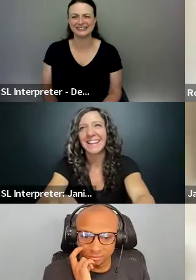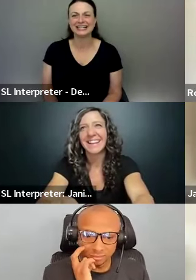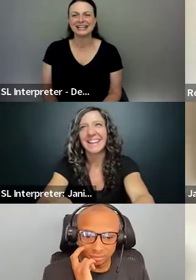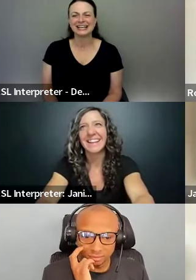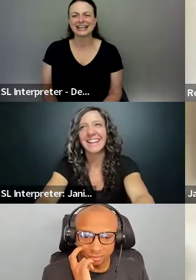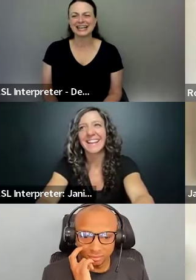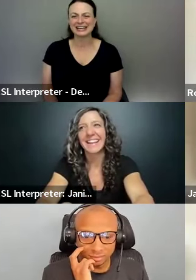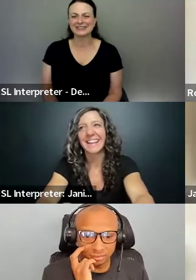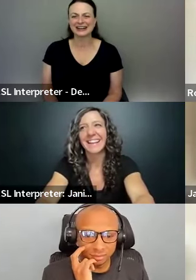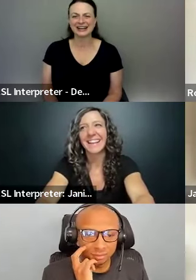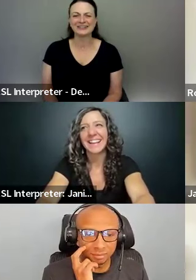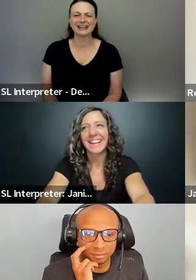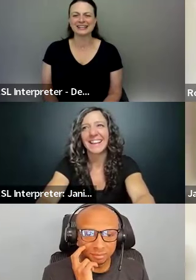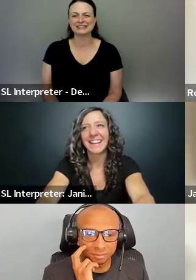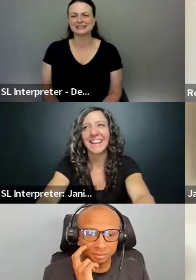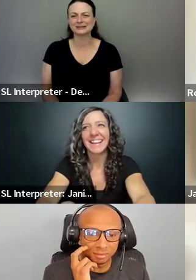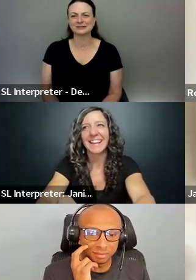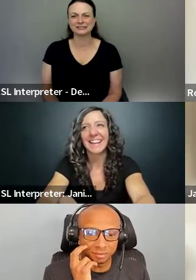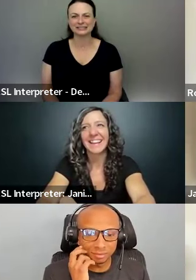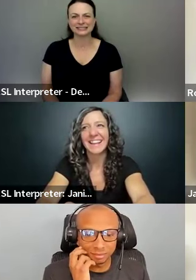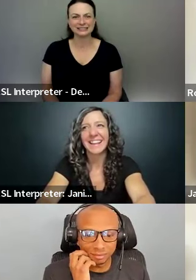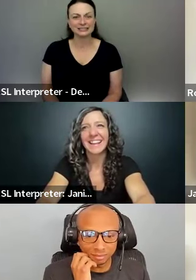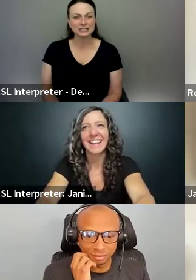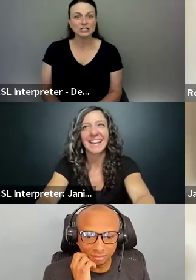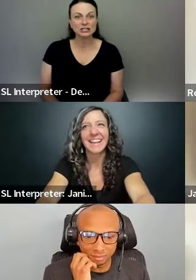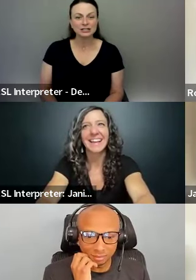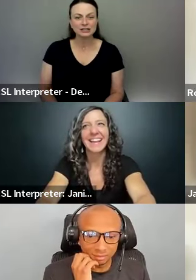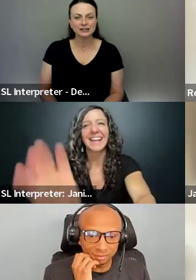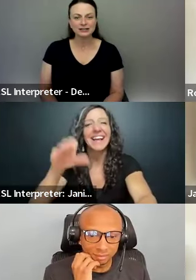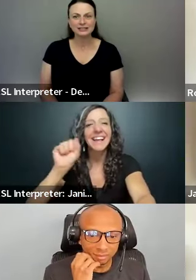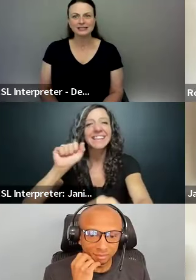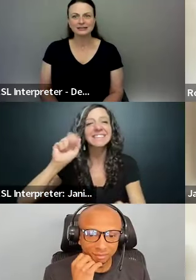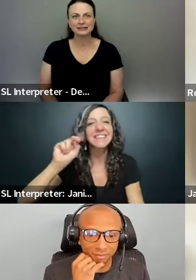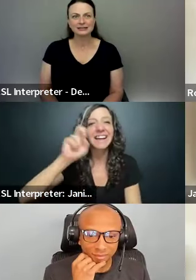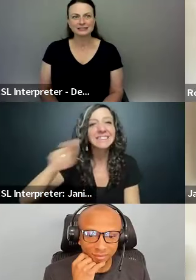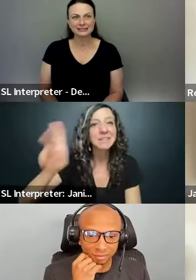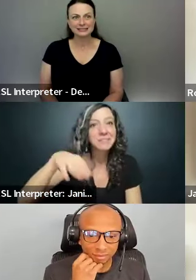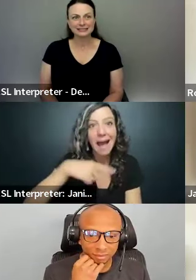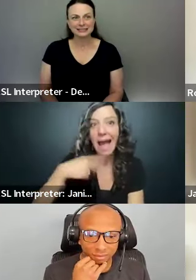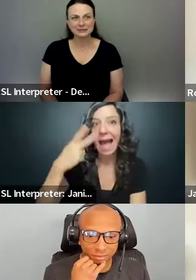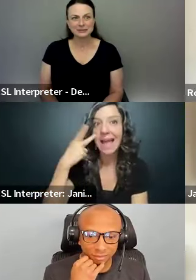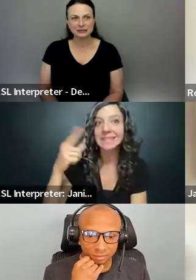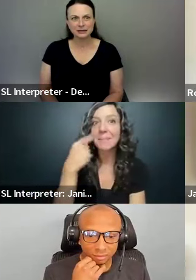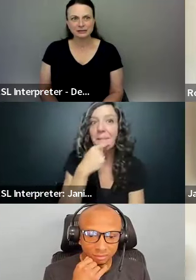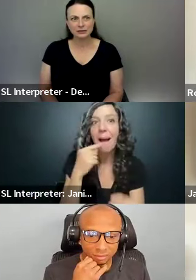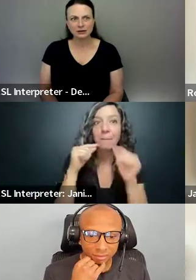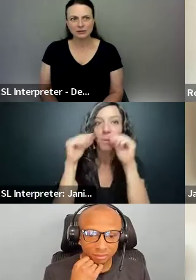No. Anyway, okay. No, he was moving his lips. Rob was moving his